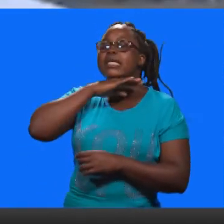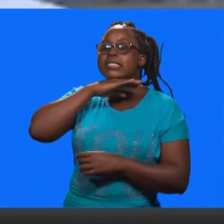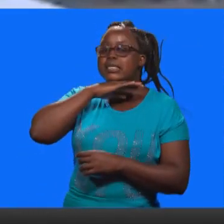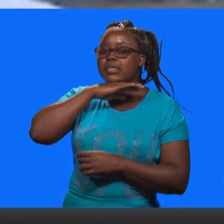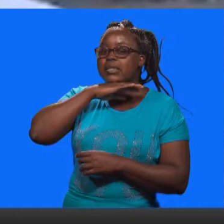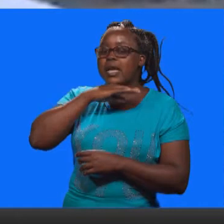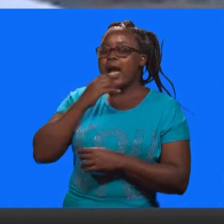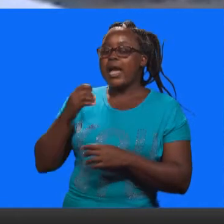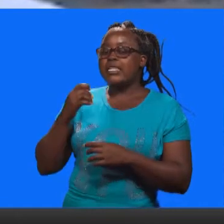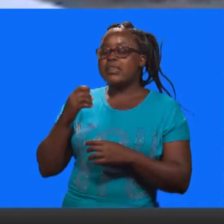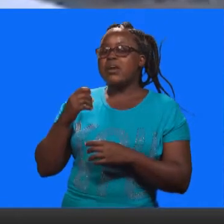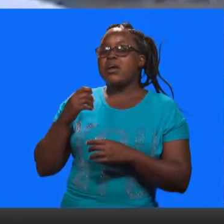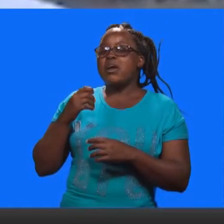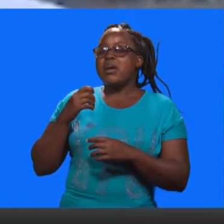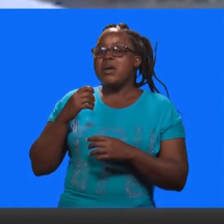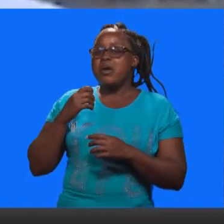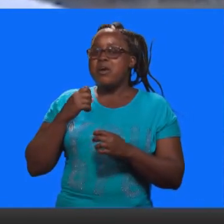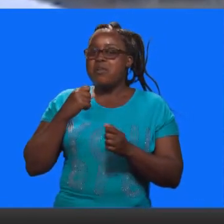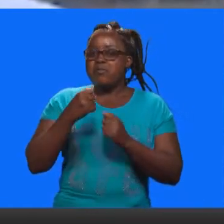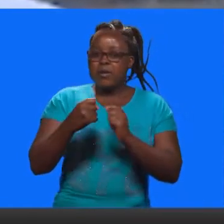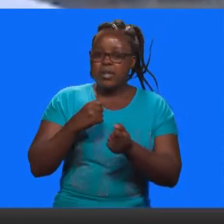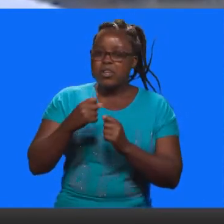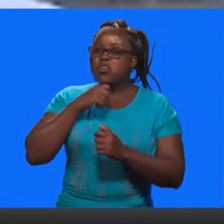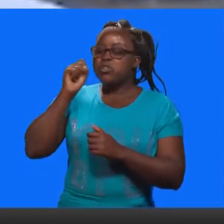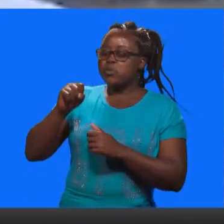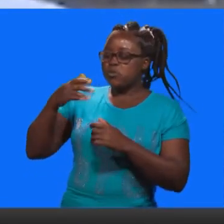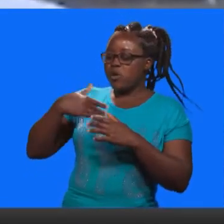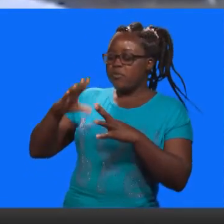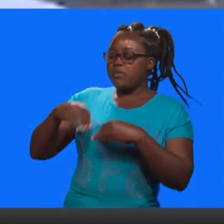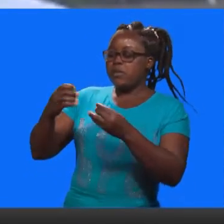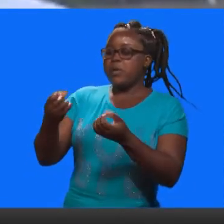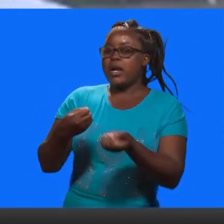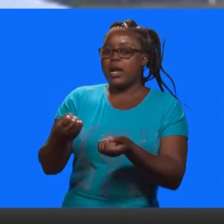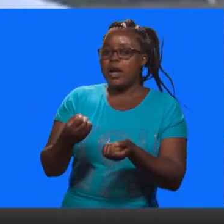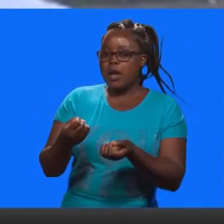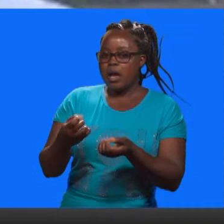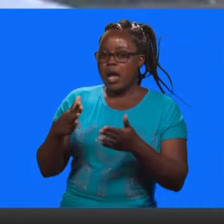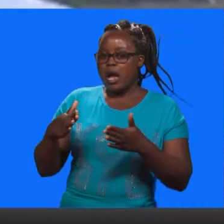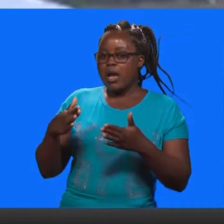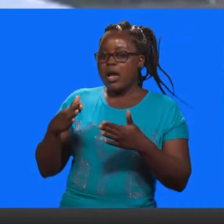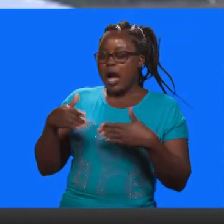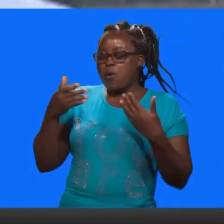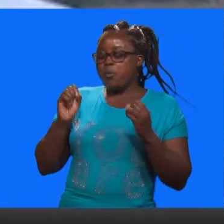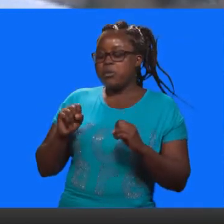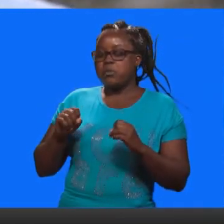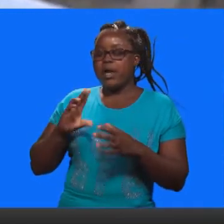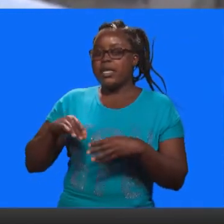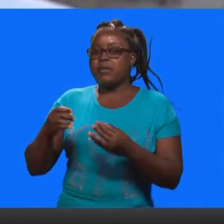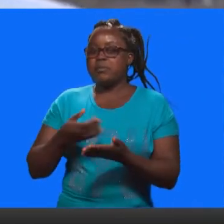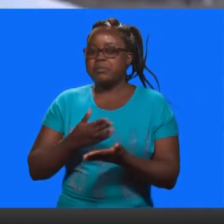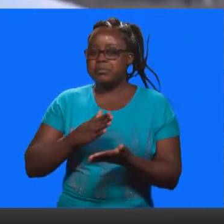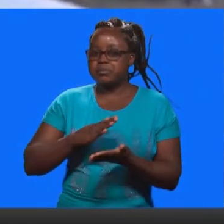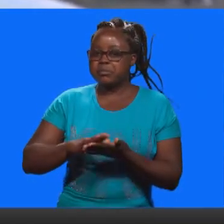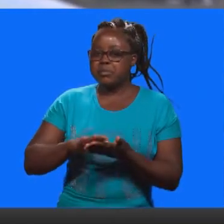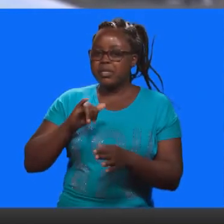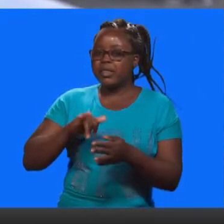and violence, I would not have given them my car. I don't know how Junet forgets so fast that when they were alighting